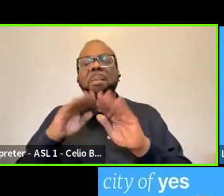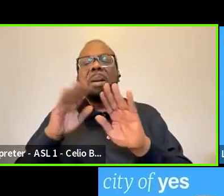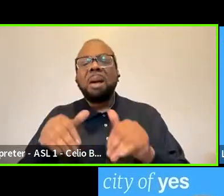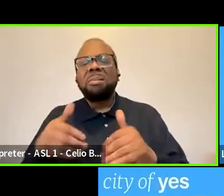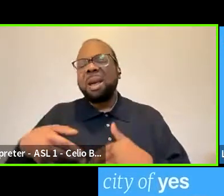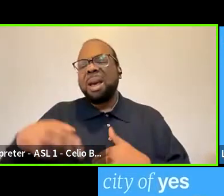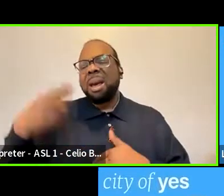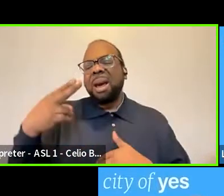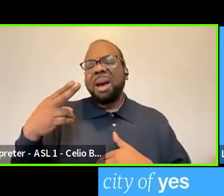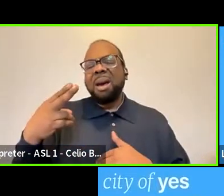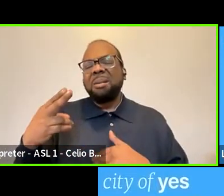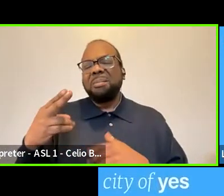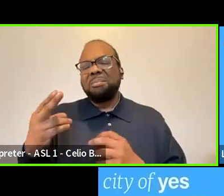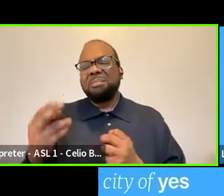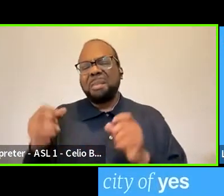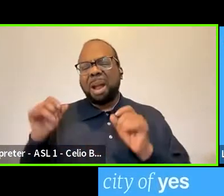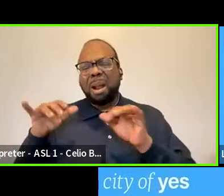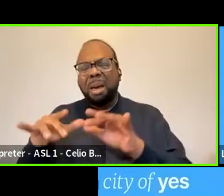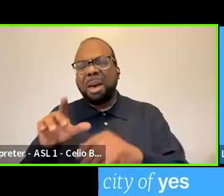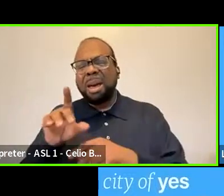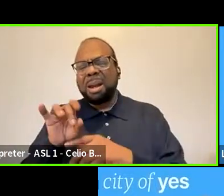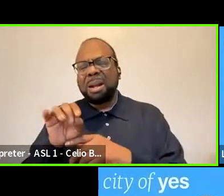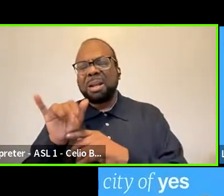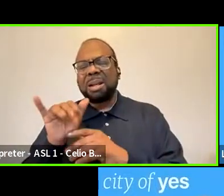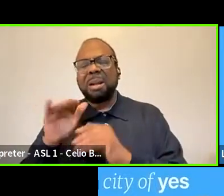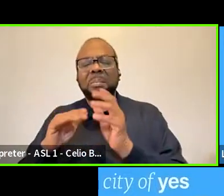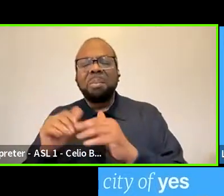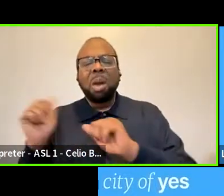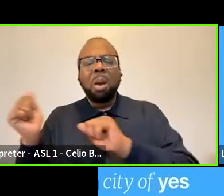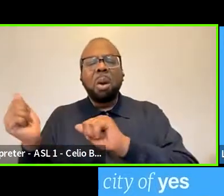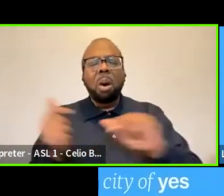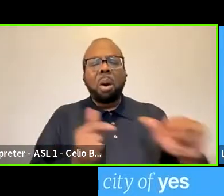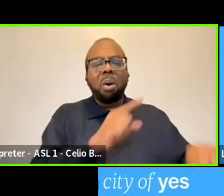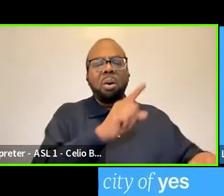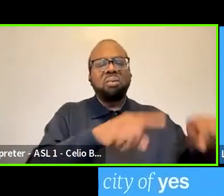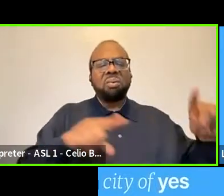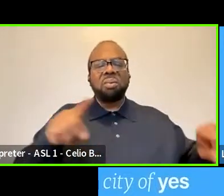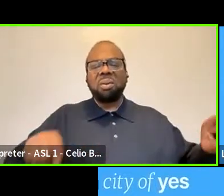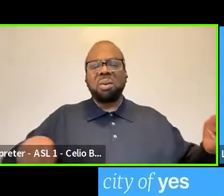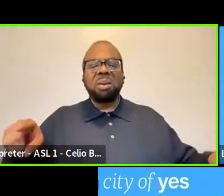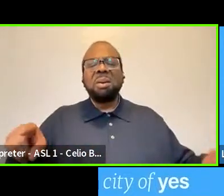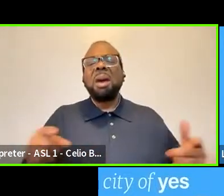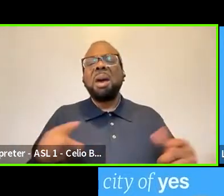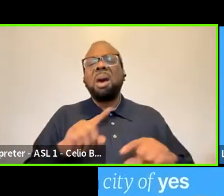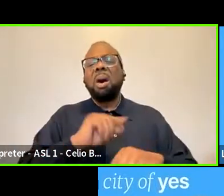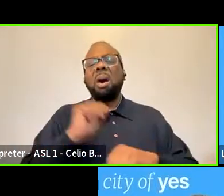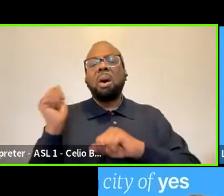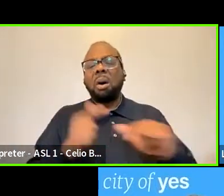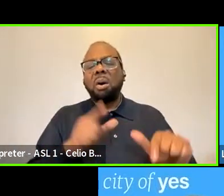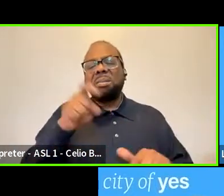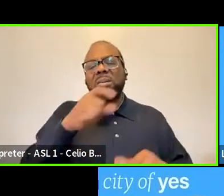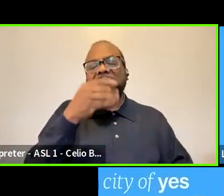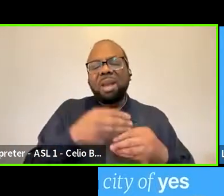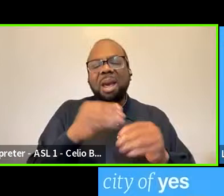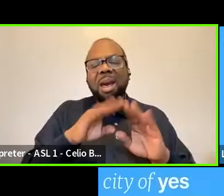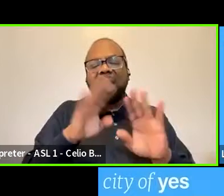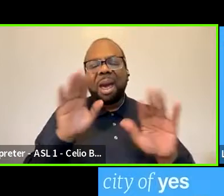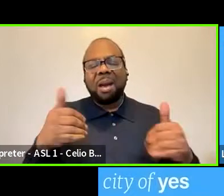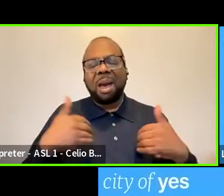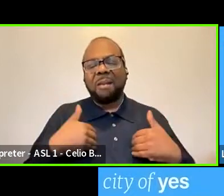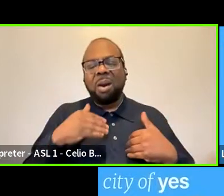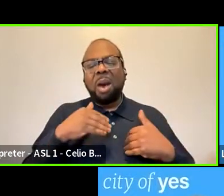-density buildings. All of these places are different and valuable but all of these places also need to add housing and have important housing